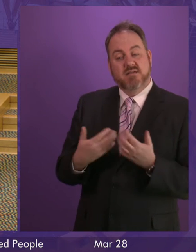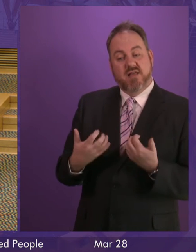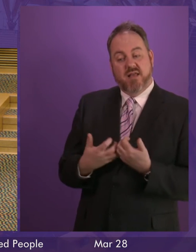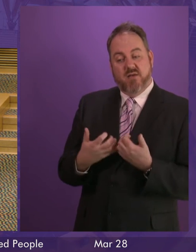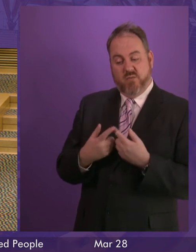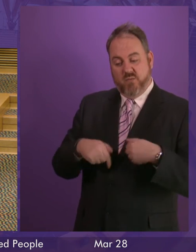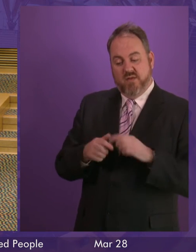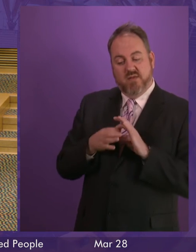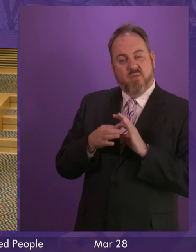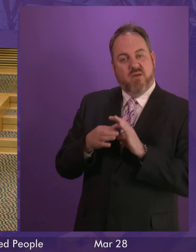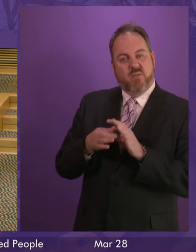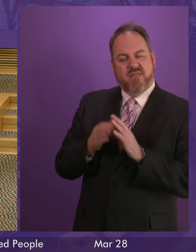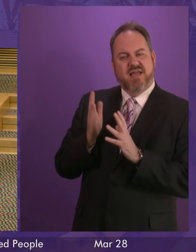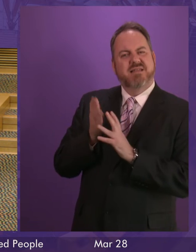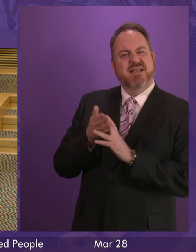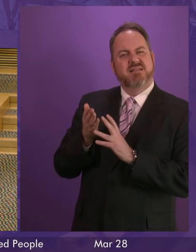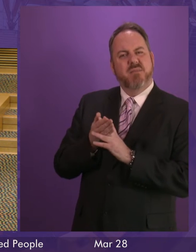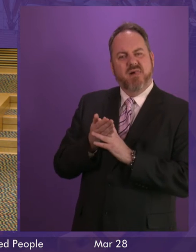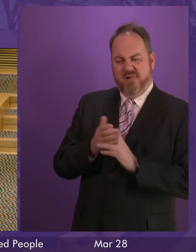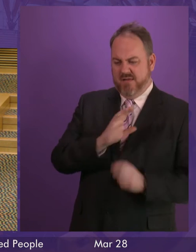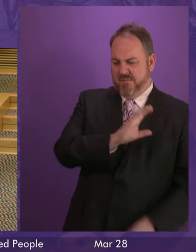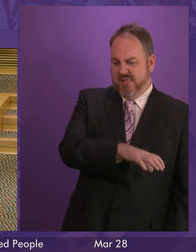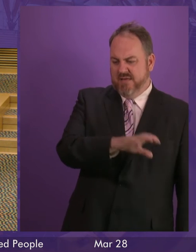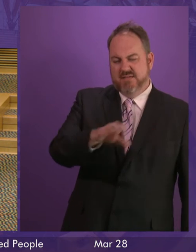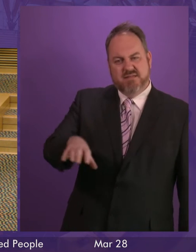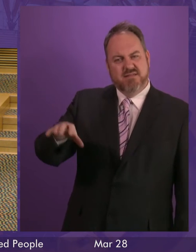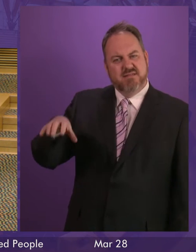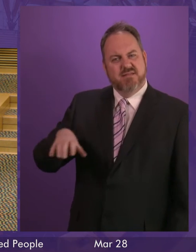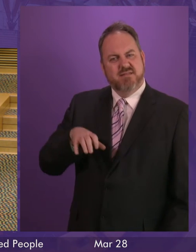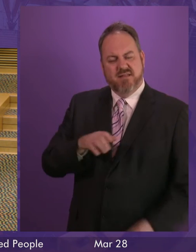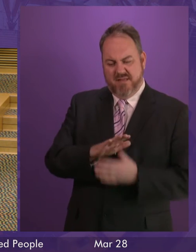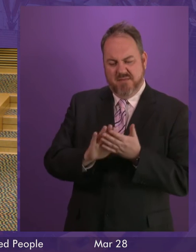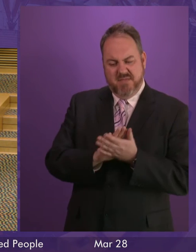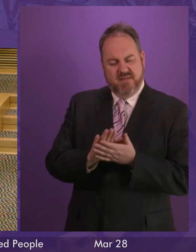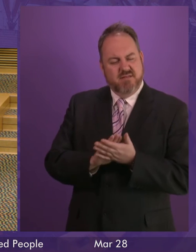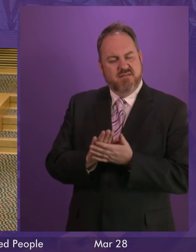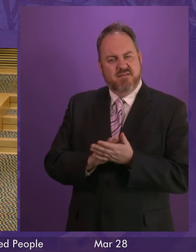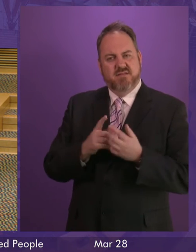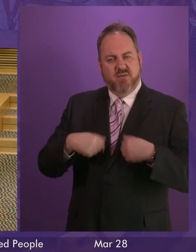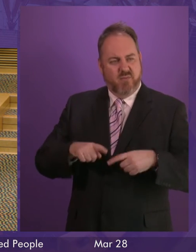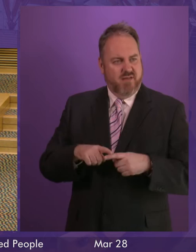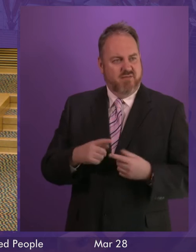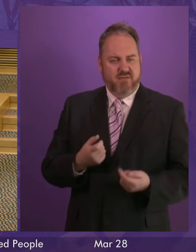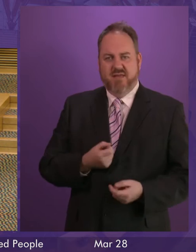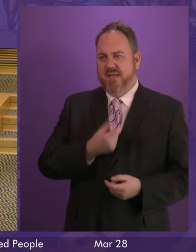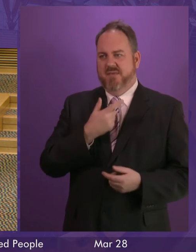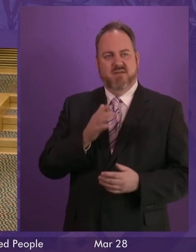accessible places and I'm sure my colleague Kevin Stewart will be delighted to know that we now have